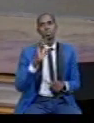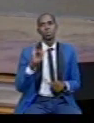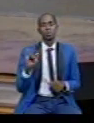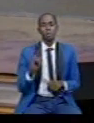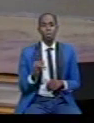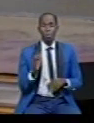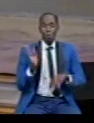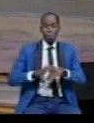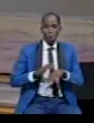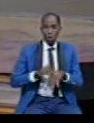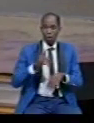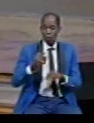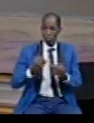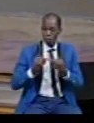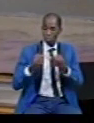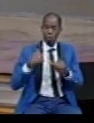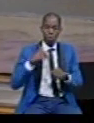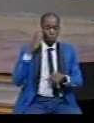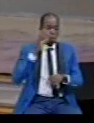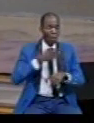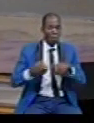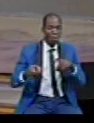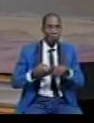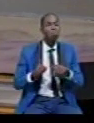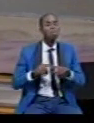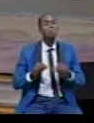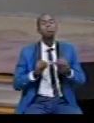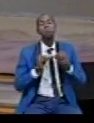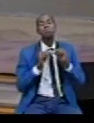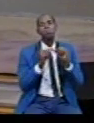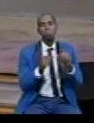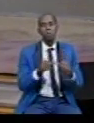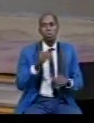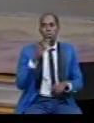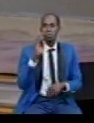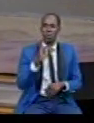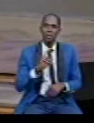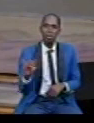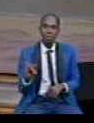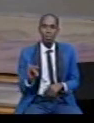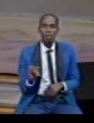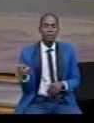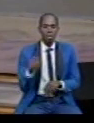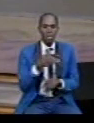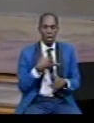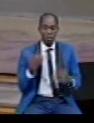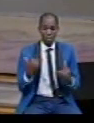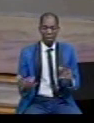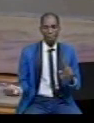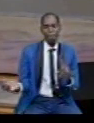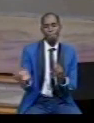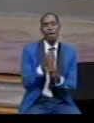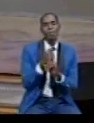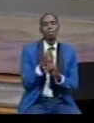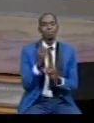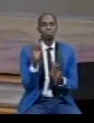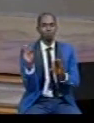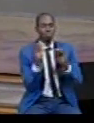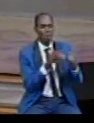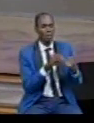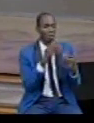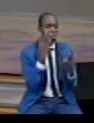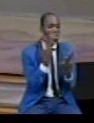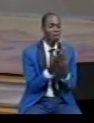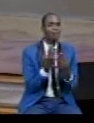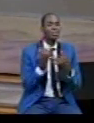persecute them, yet they kept on preaching. They had laid hands on them, imprisoned them,